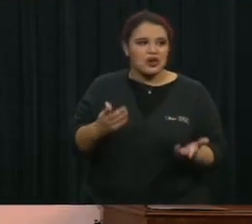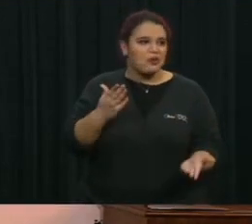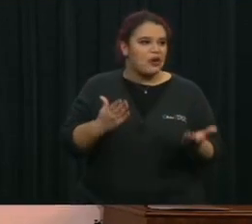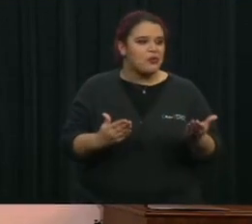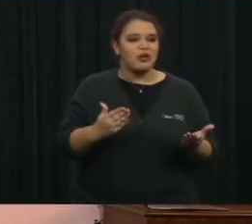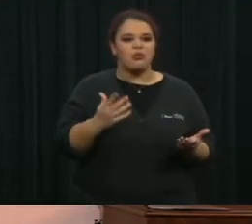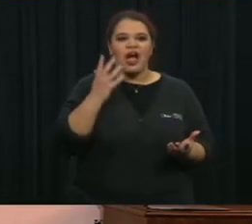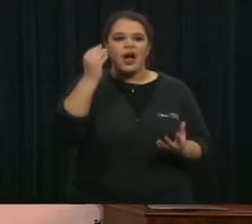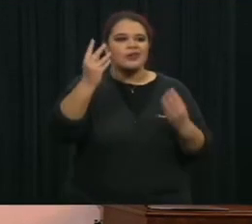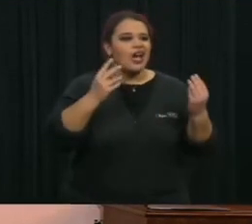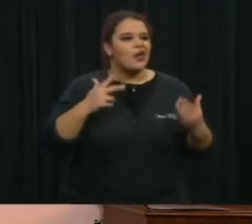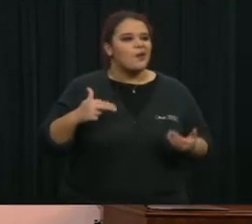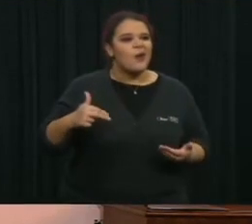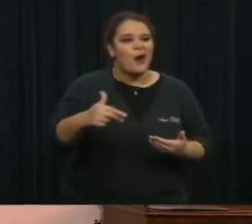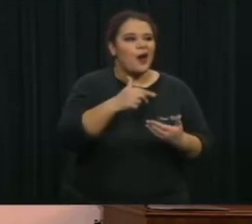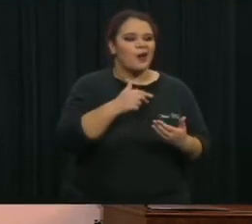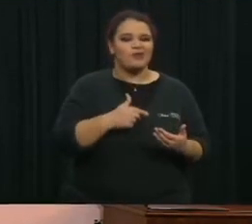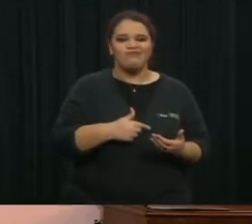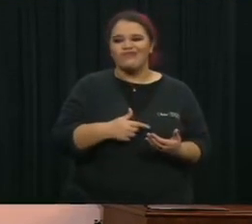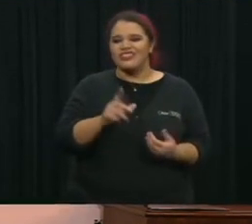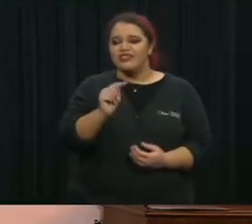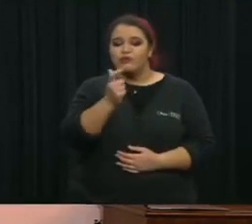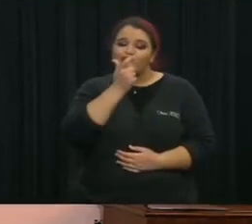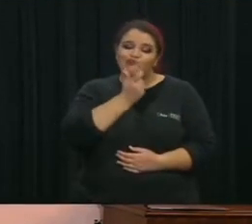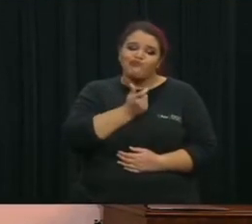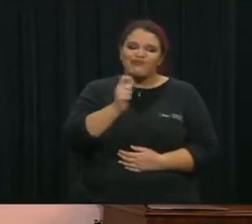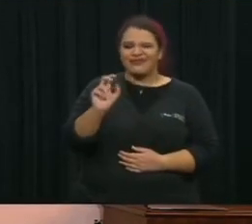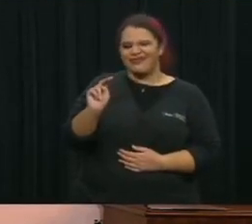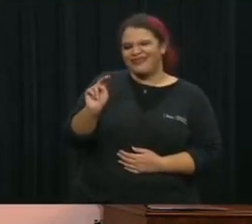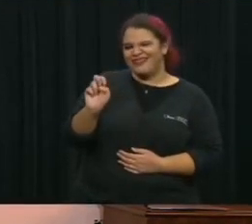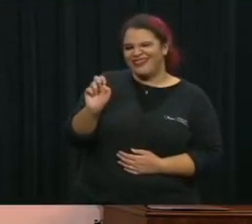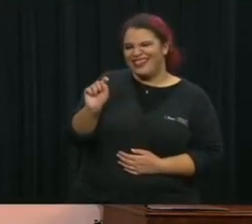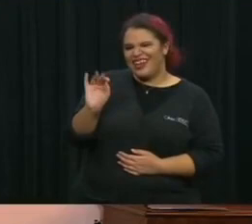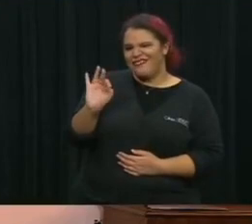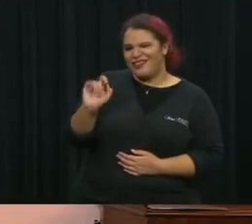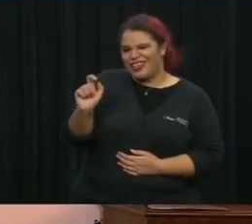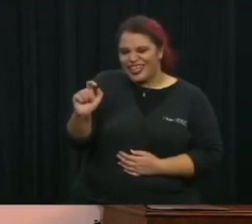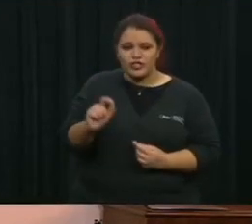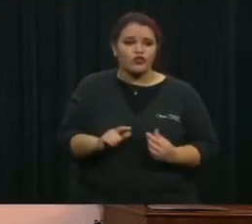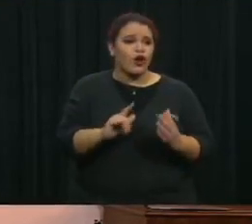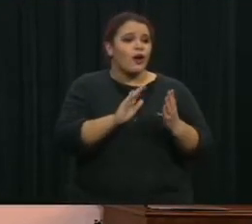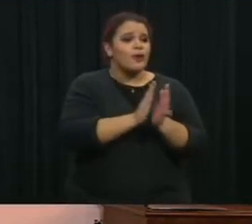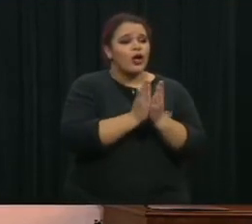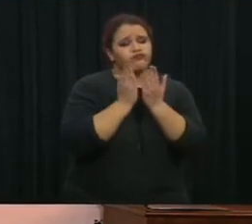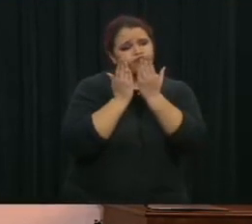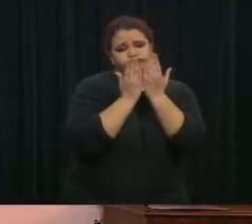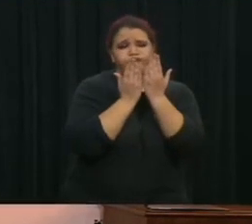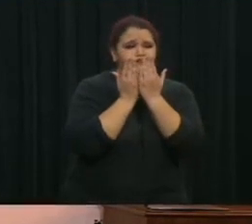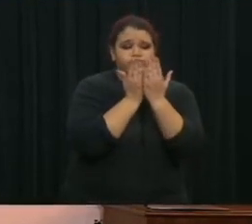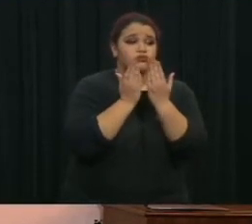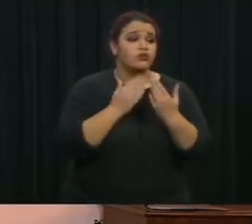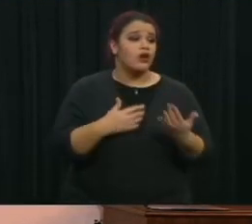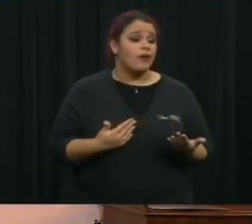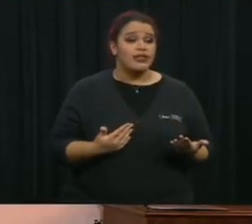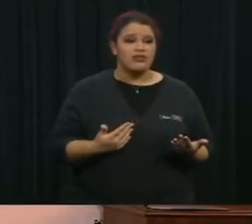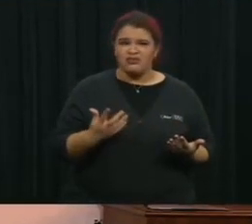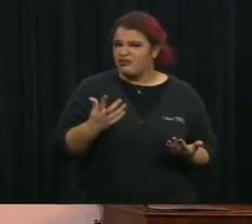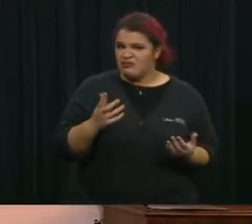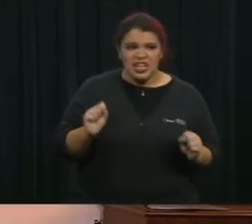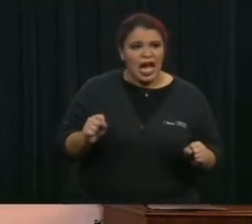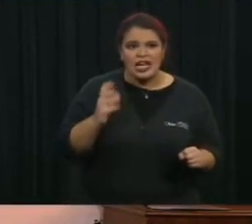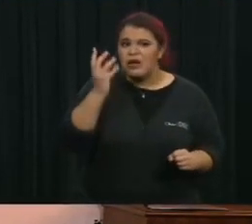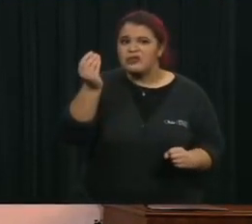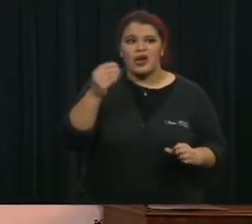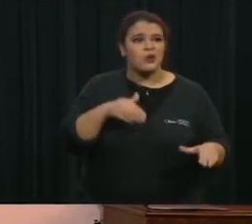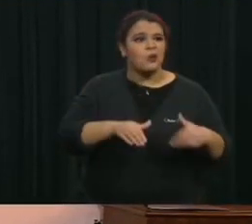taking walks. Nothing wrong with going outside, taking walks, keep the 6-foot distance. But this is not,